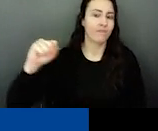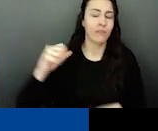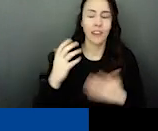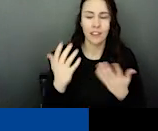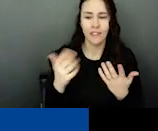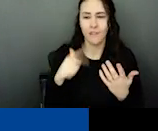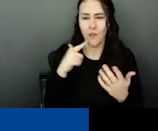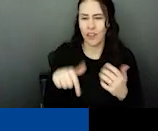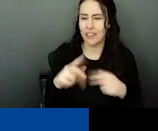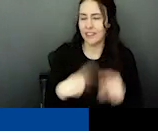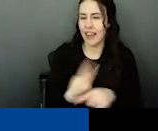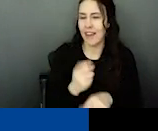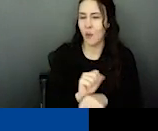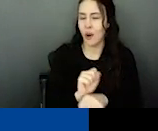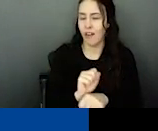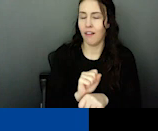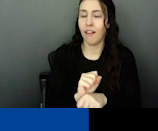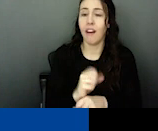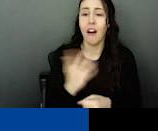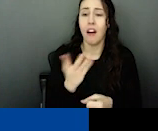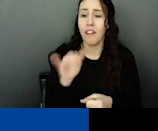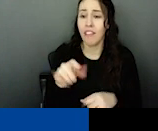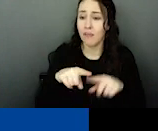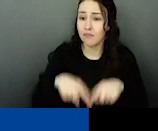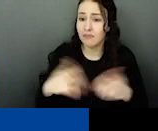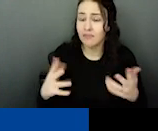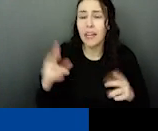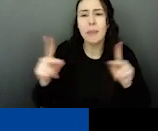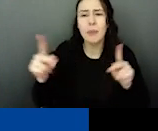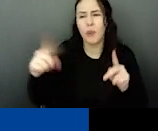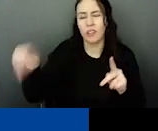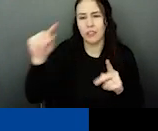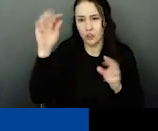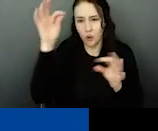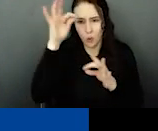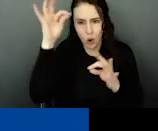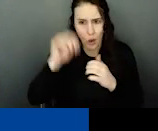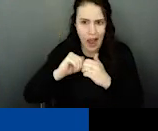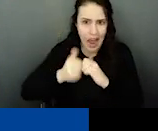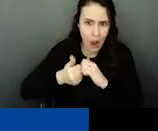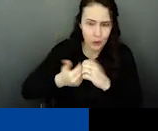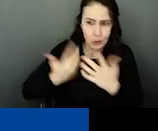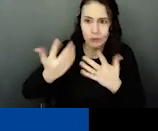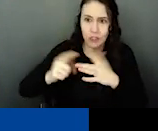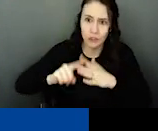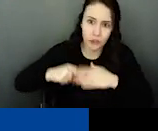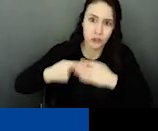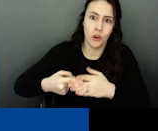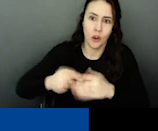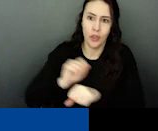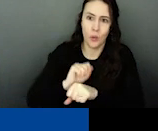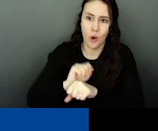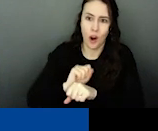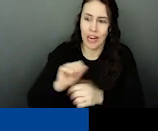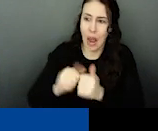it is grounded in the sense that folks just don't know how to get this work started and how to bring everybody on